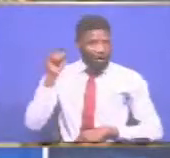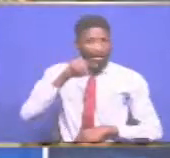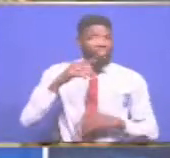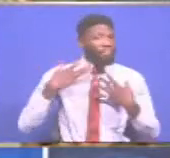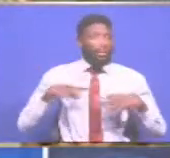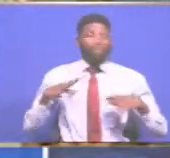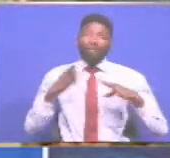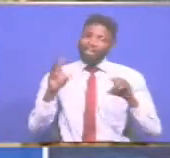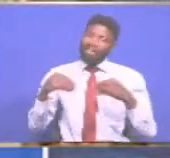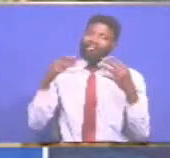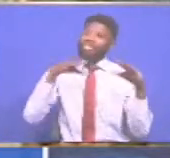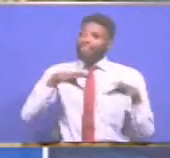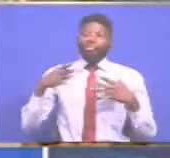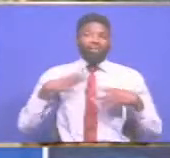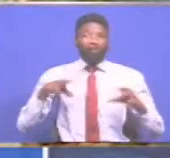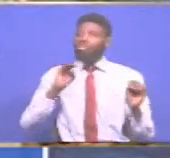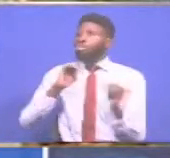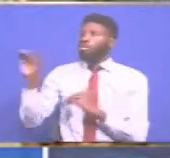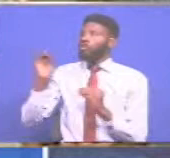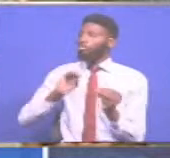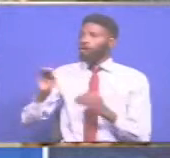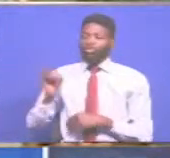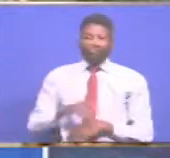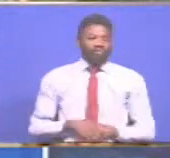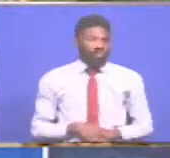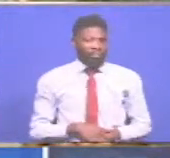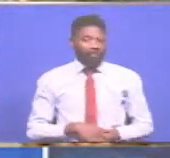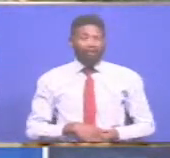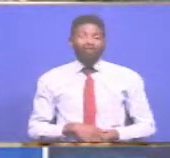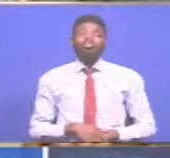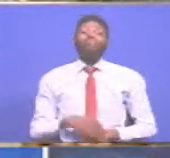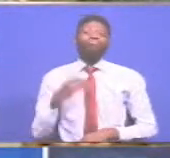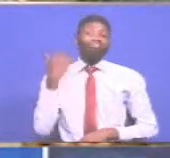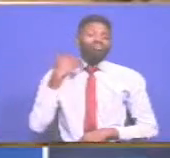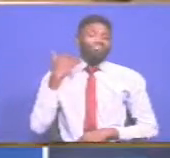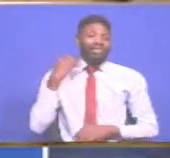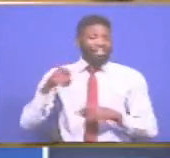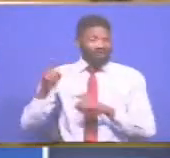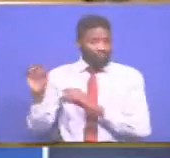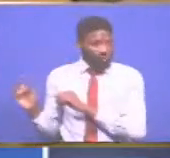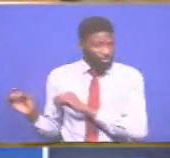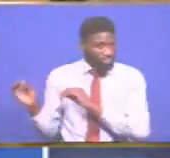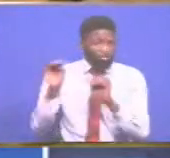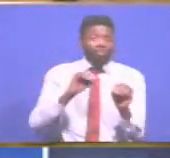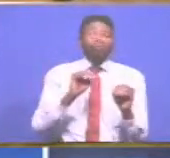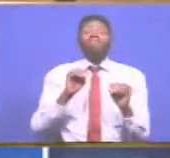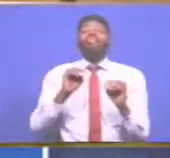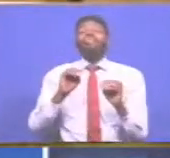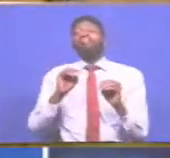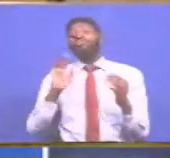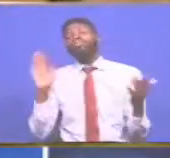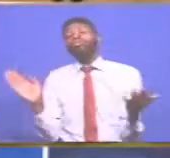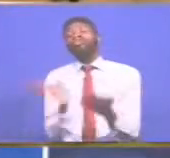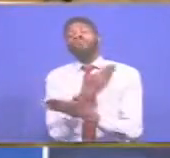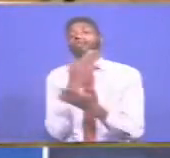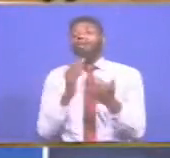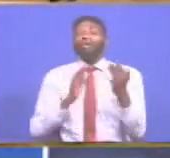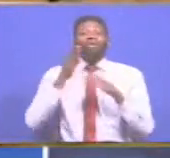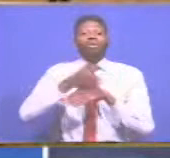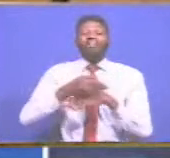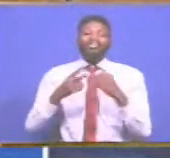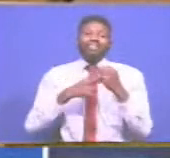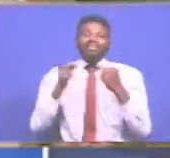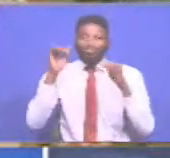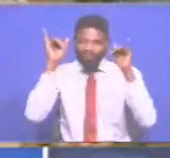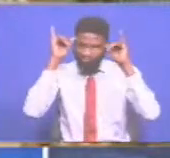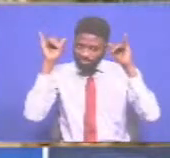The bandits surrounded security camps in Kapindasum before making away with over 70 herds of cattle. Area leaders are calling